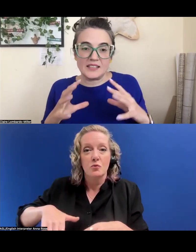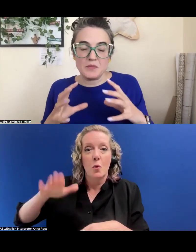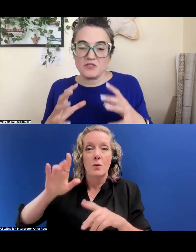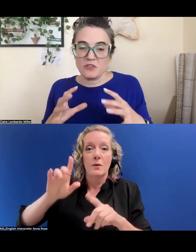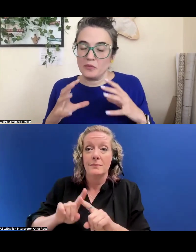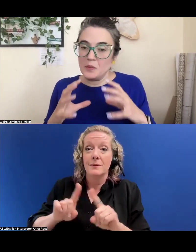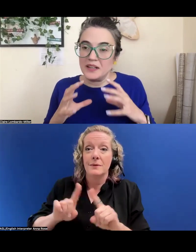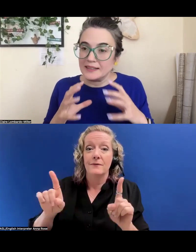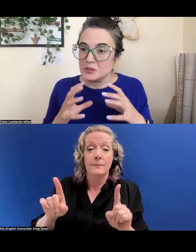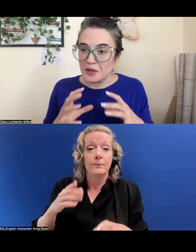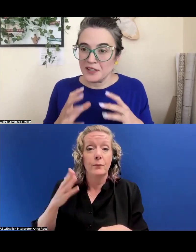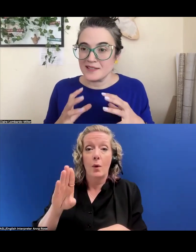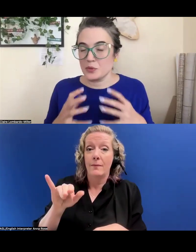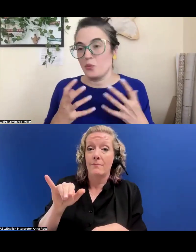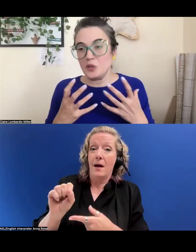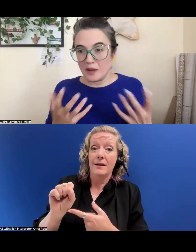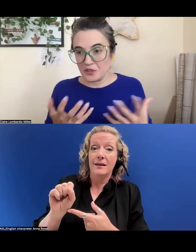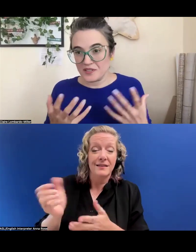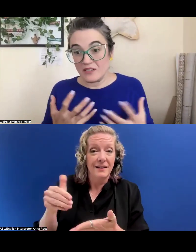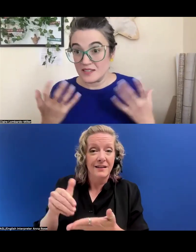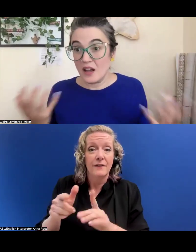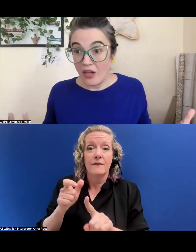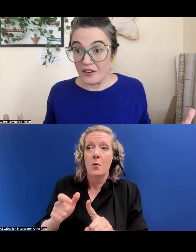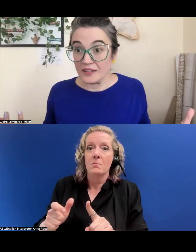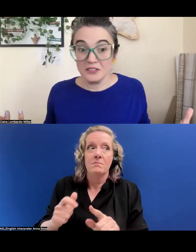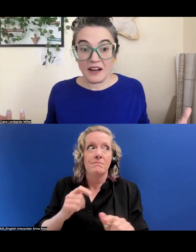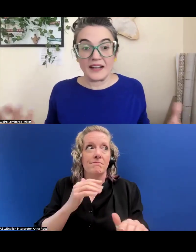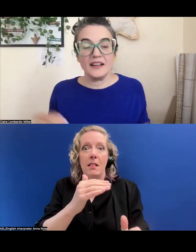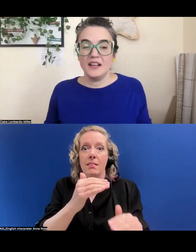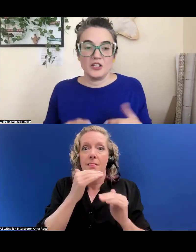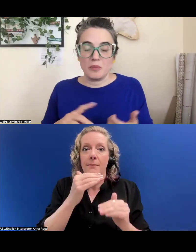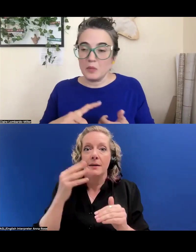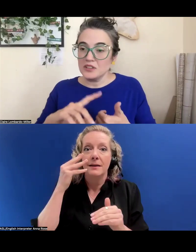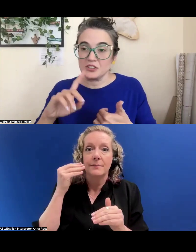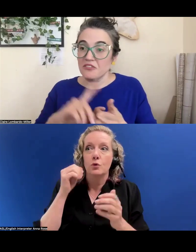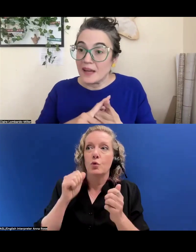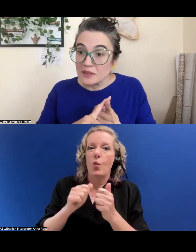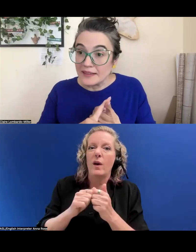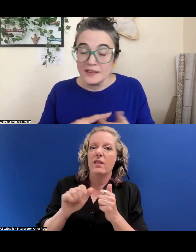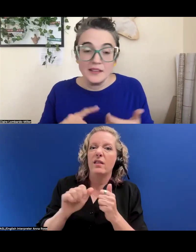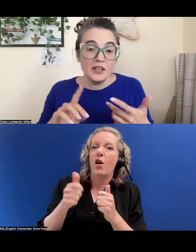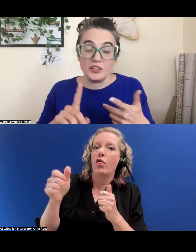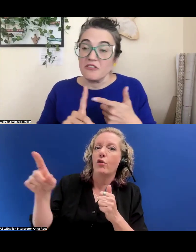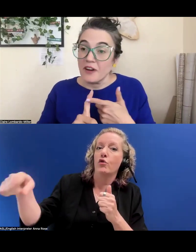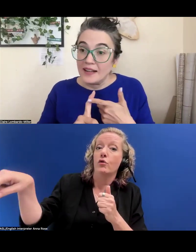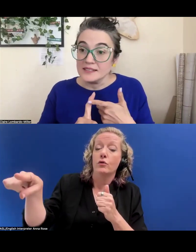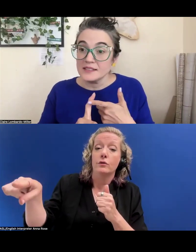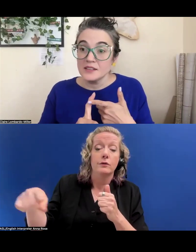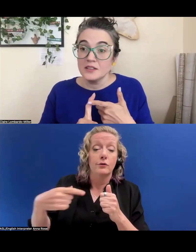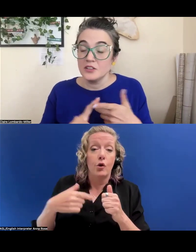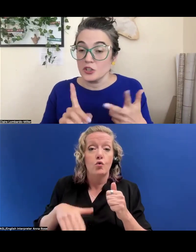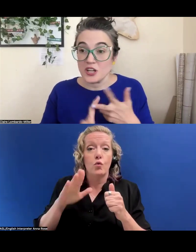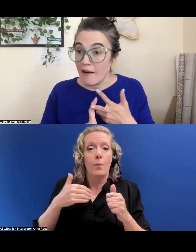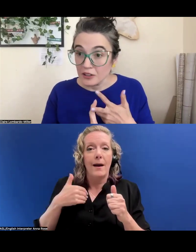bias stems from limited experiences with what you might perceive as the other, right? Your bubble is your family, your